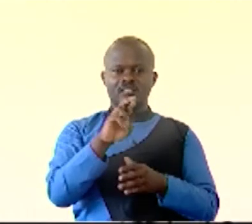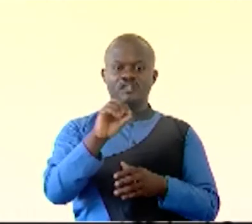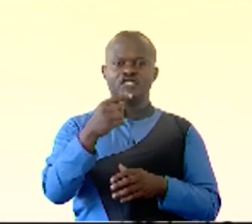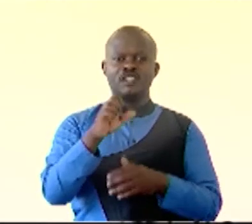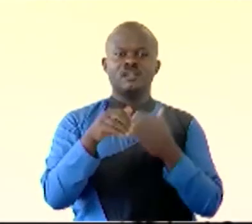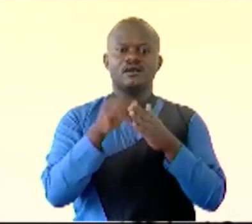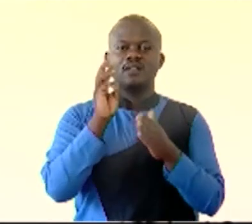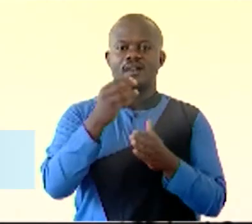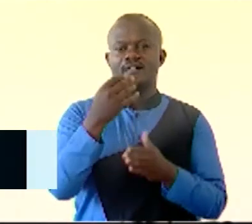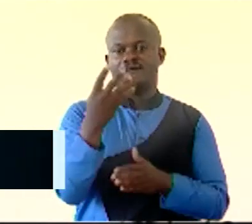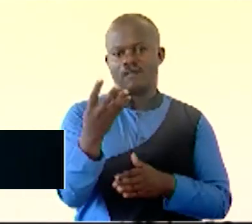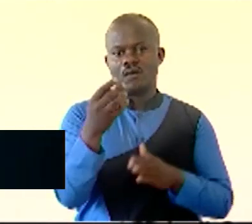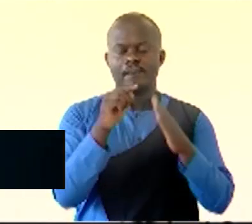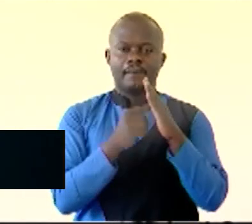have